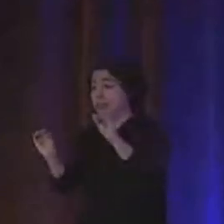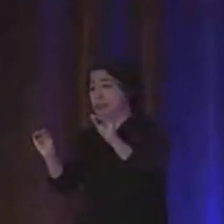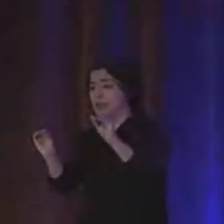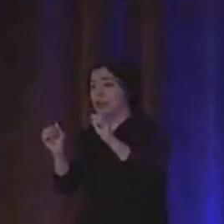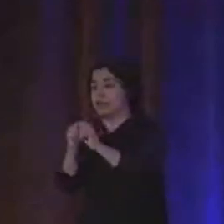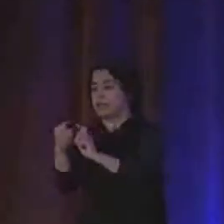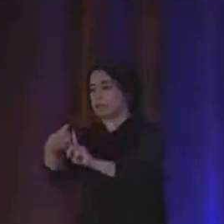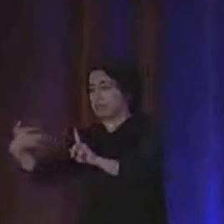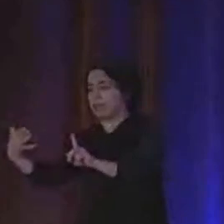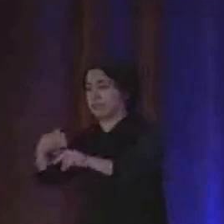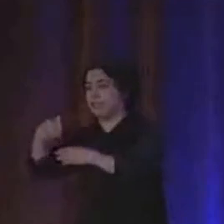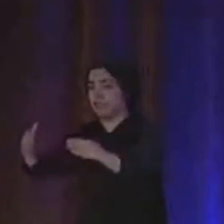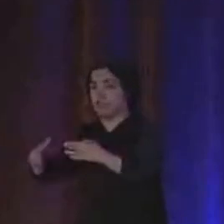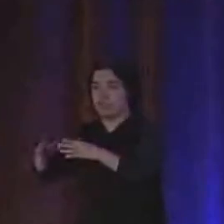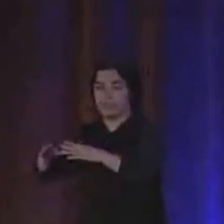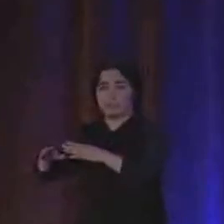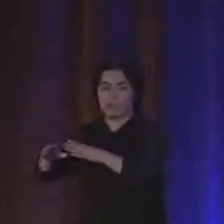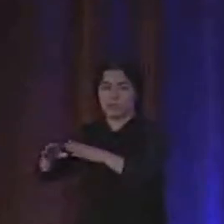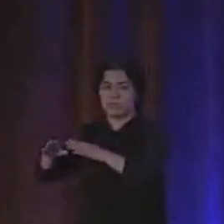so you can